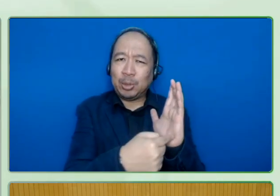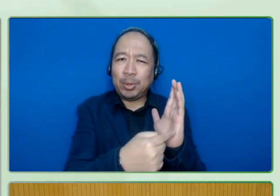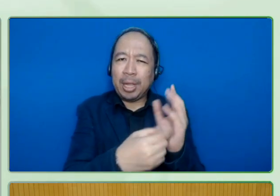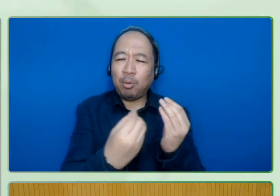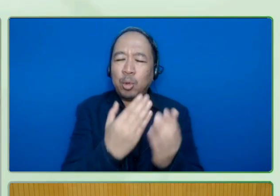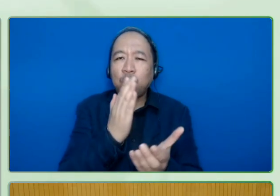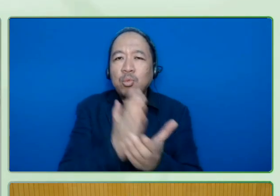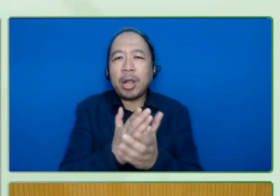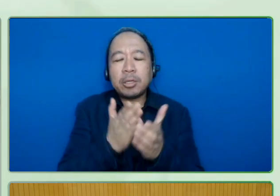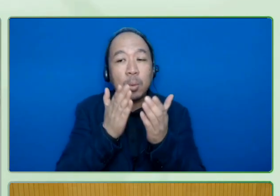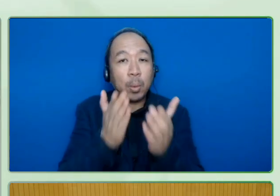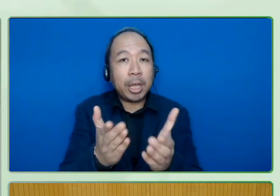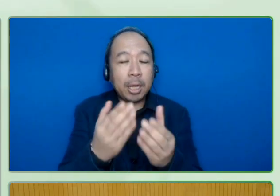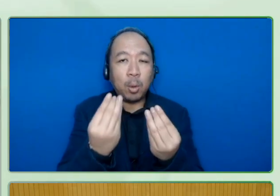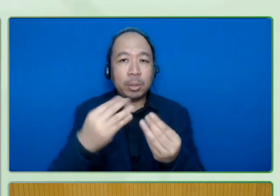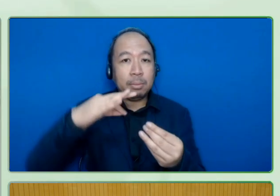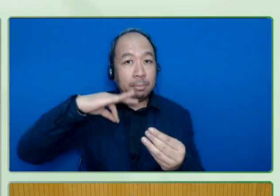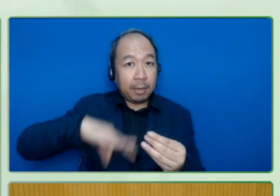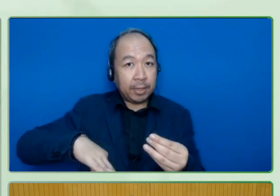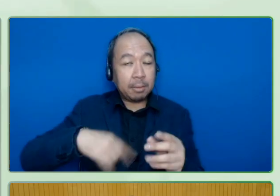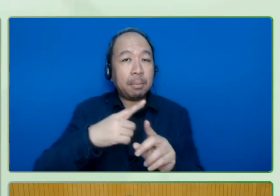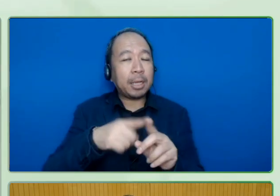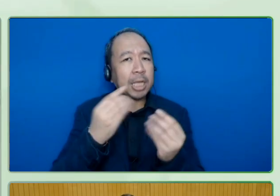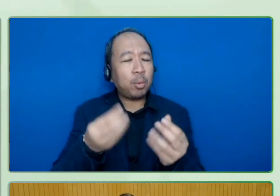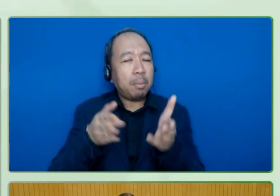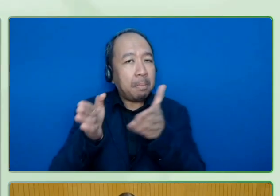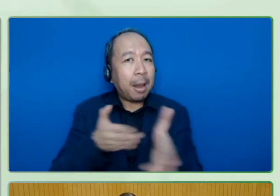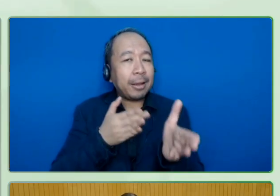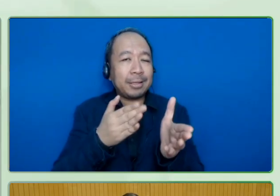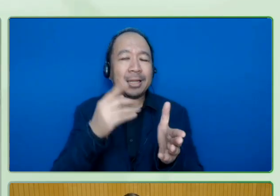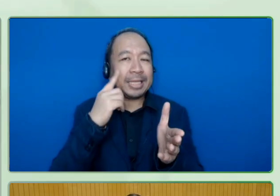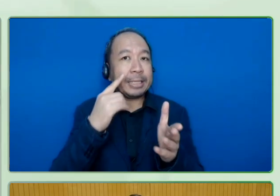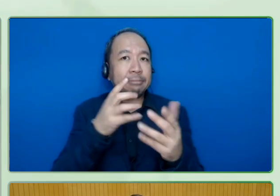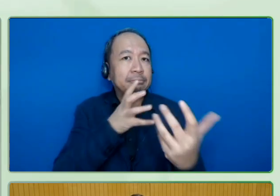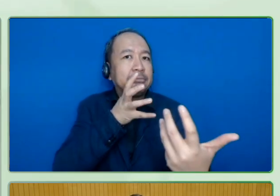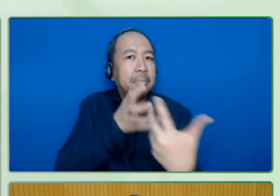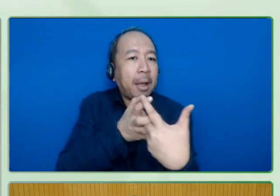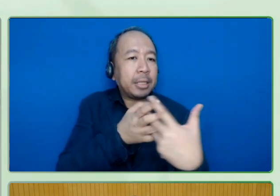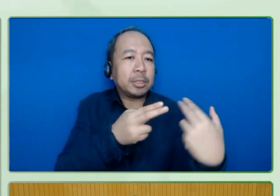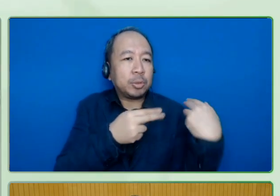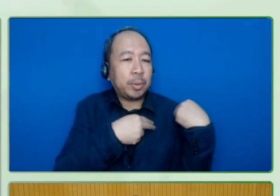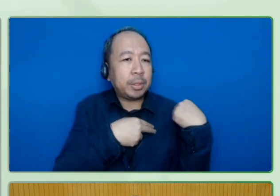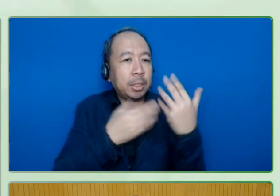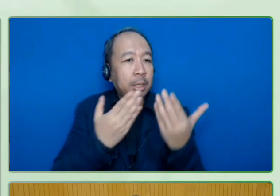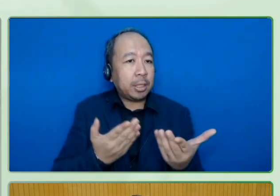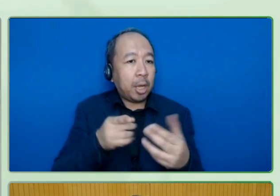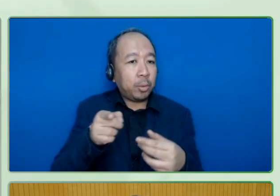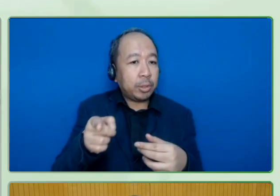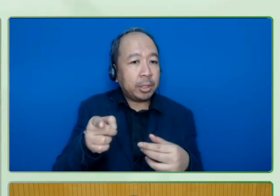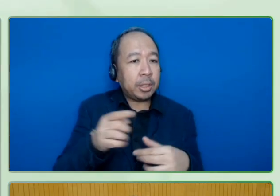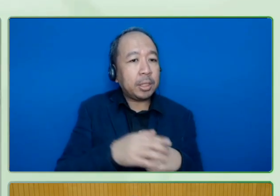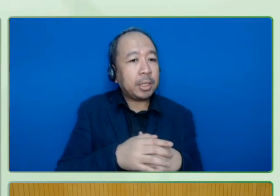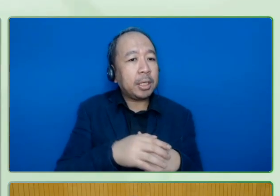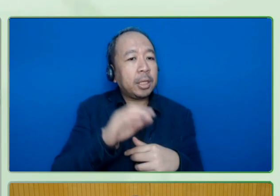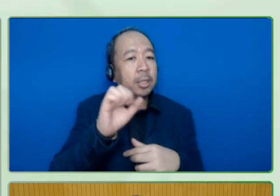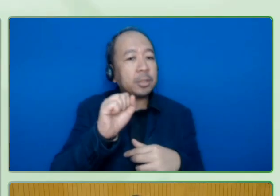it good, and to design it responsibly, you know. And that's how Sophie the Owl, Sophie Sova in Montenegrin was born. It's a